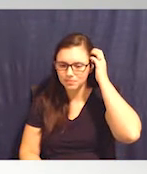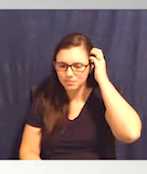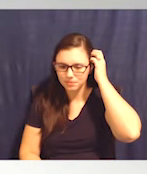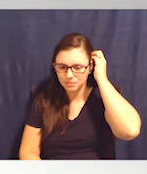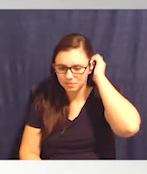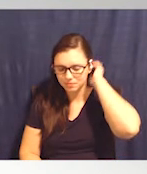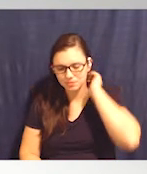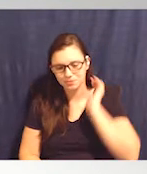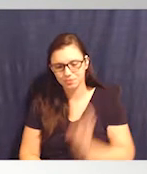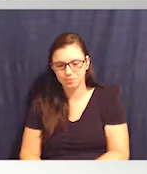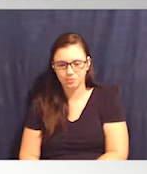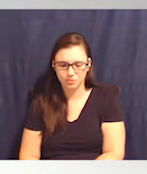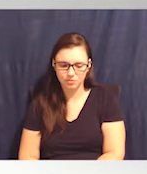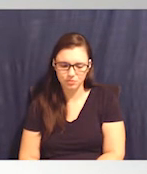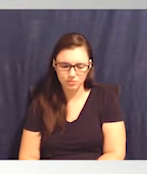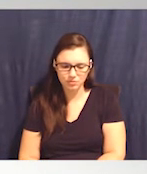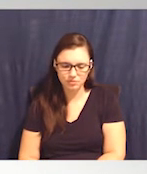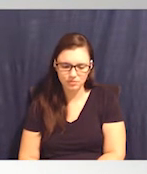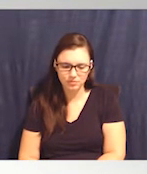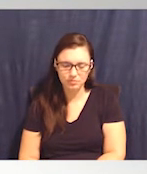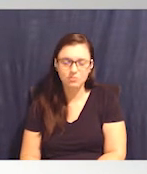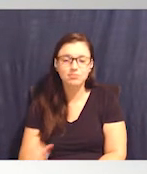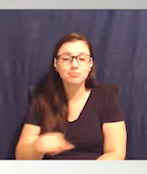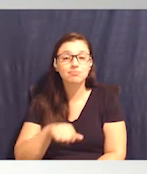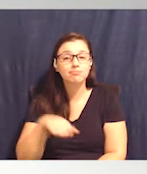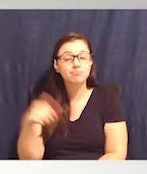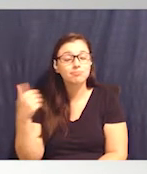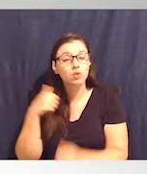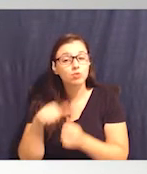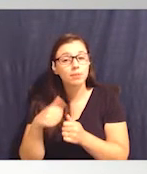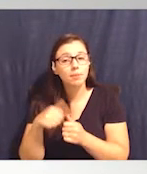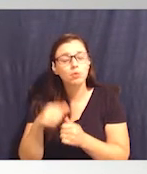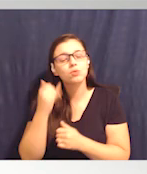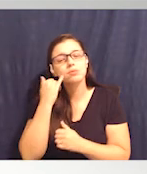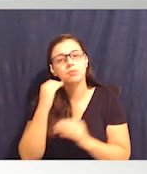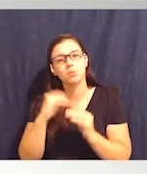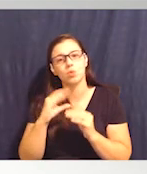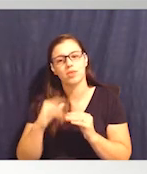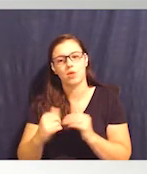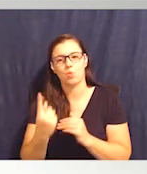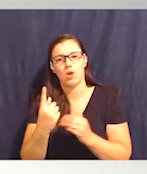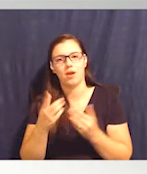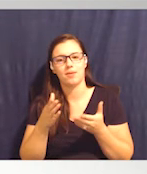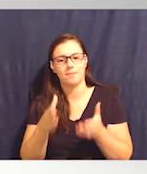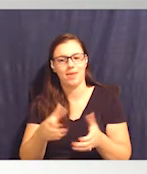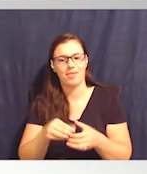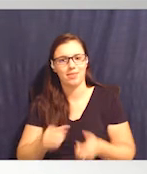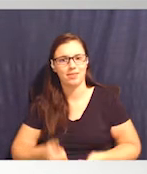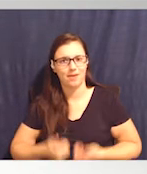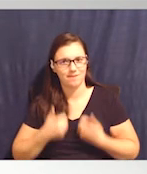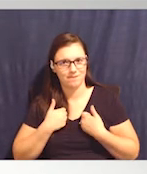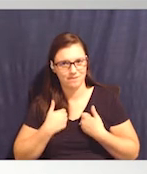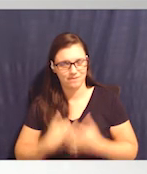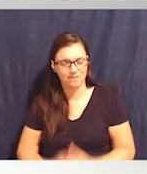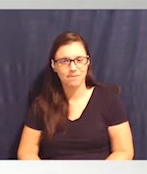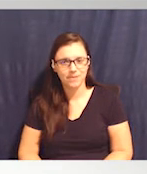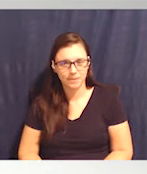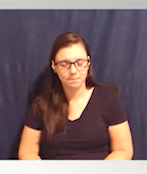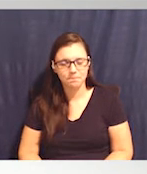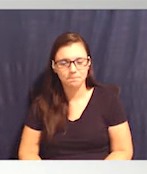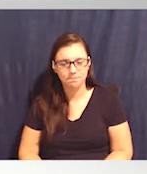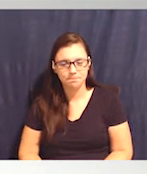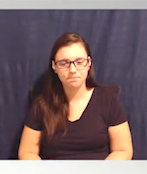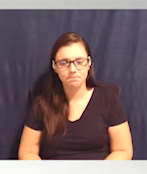Another thing to remember is that there's more than one path in life, okay? There's more than one